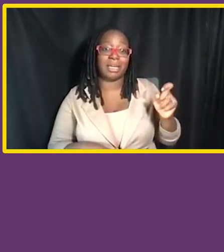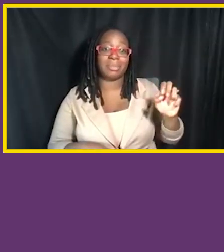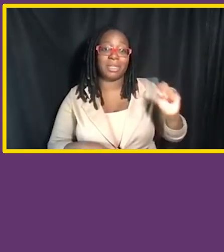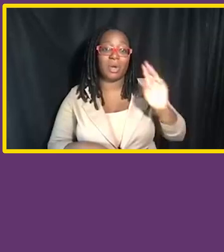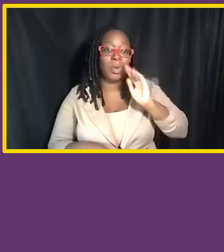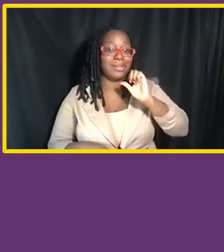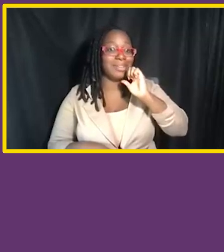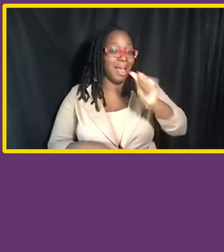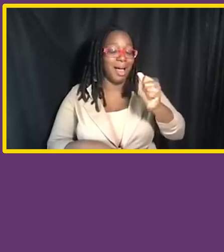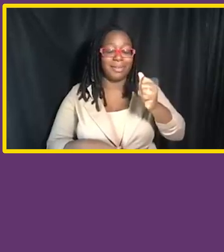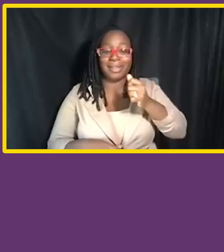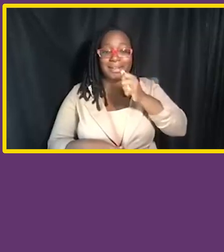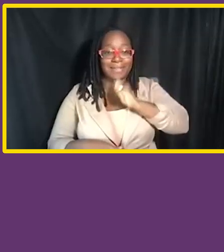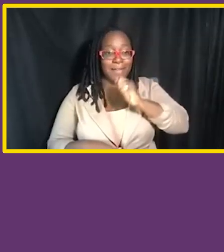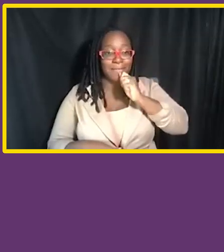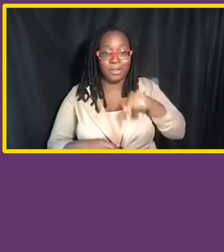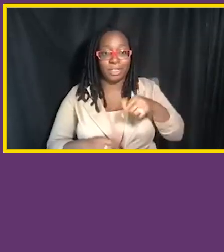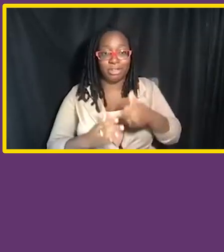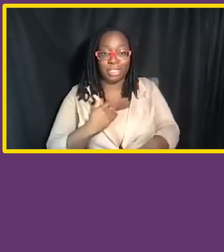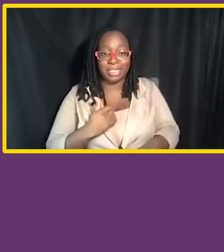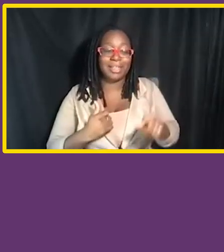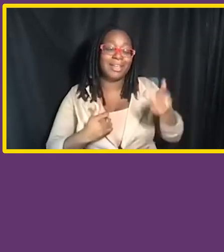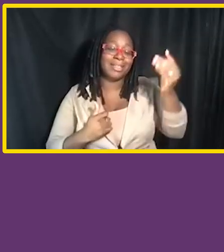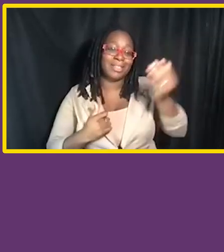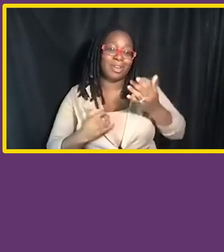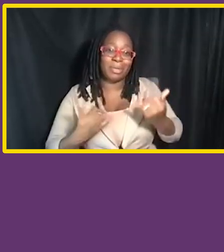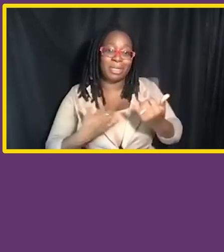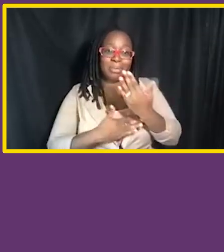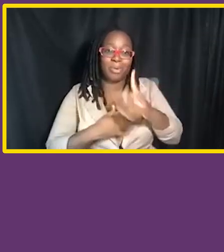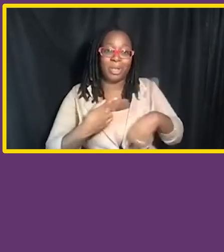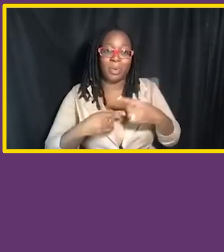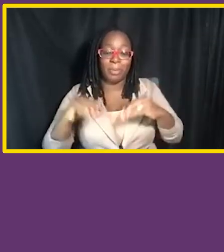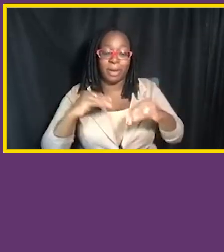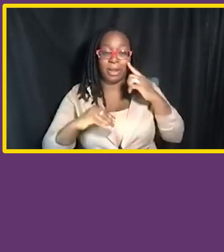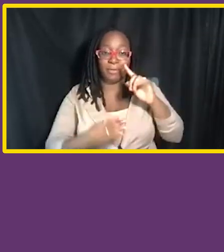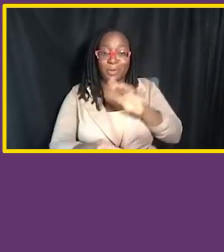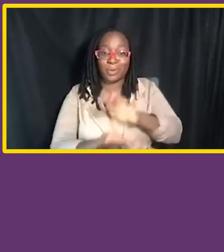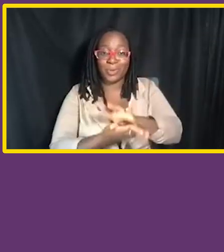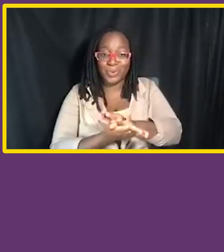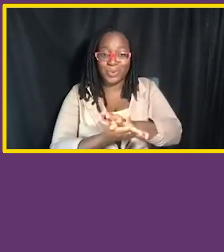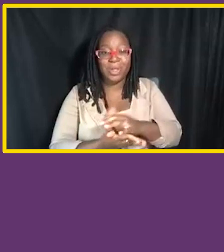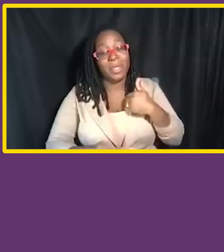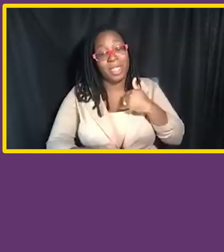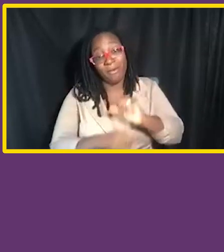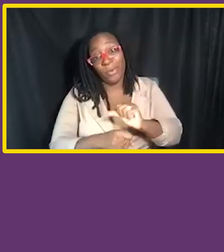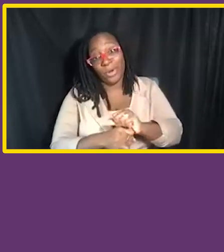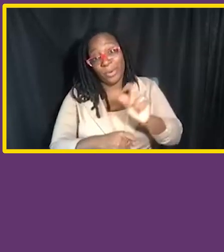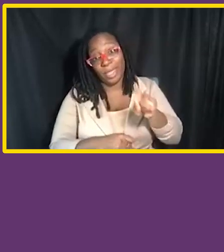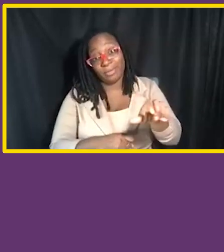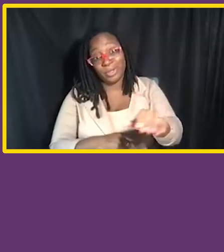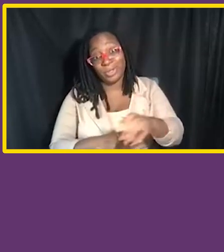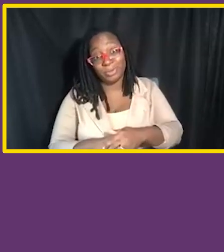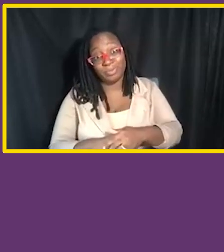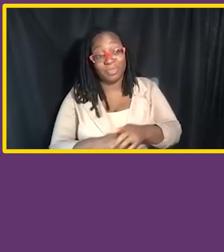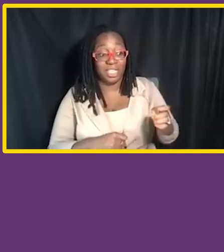she told me this morning when I was trying to pack her up for school. So we got some work to do, because these little